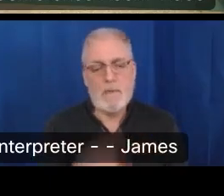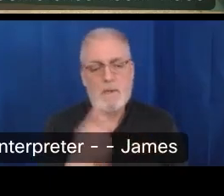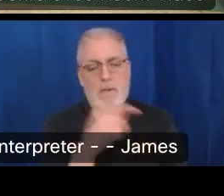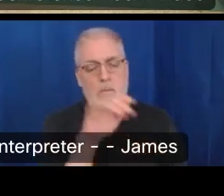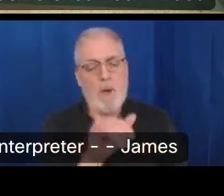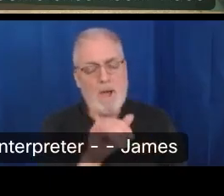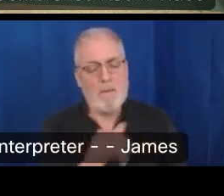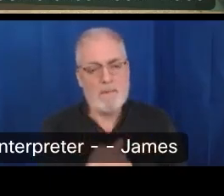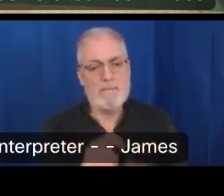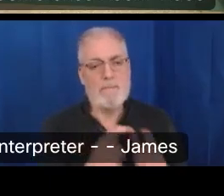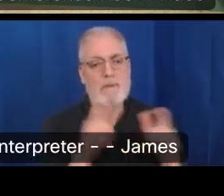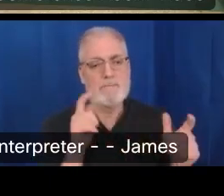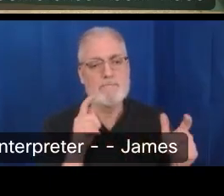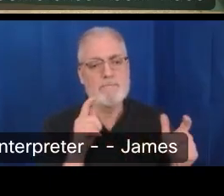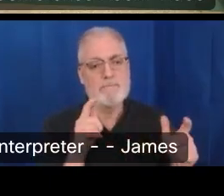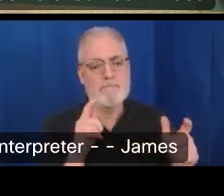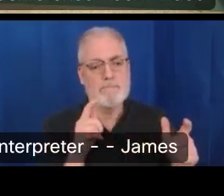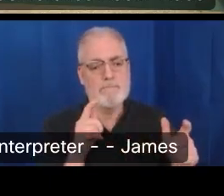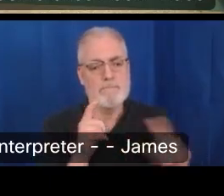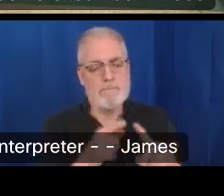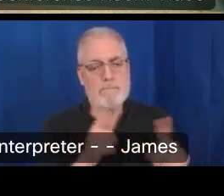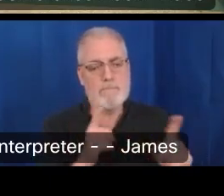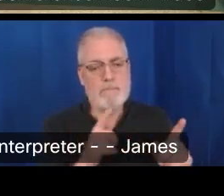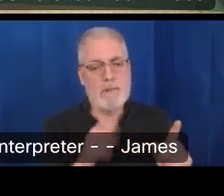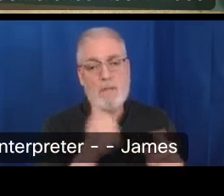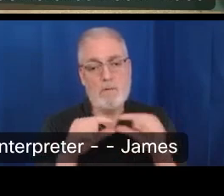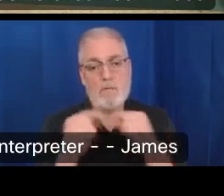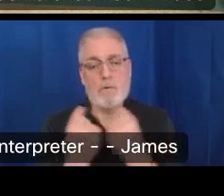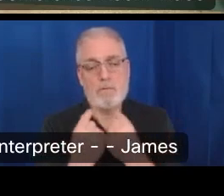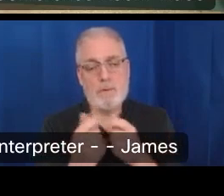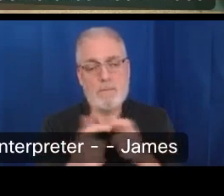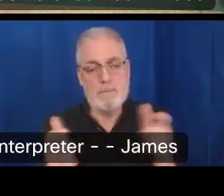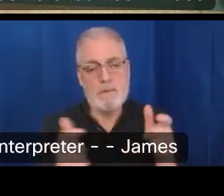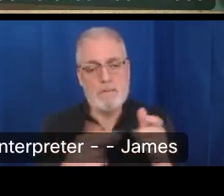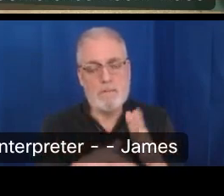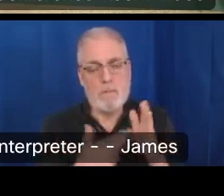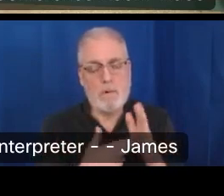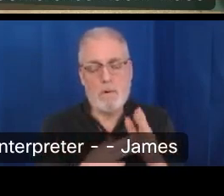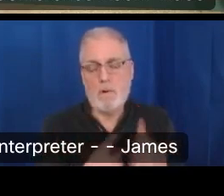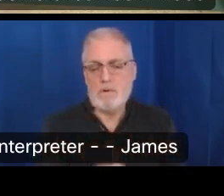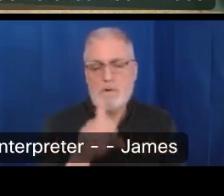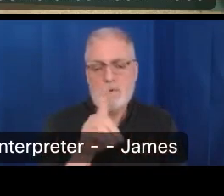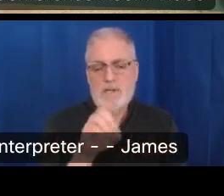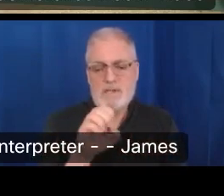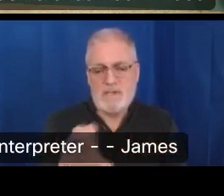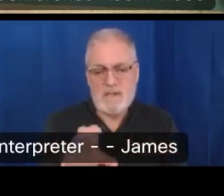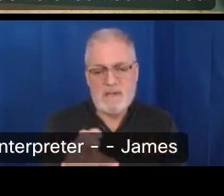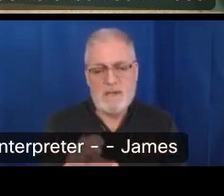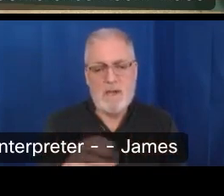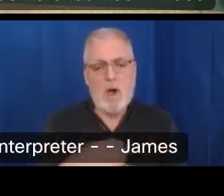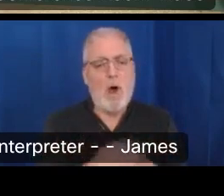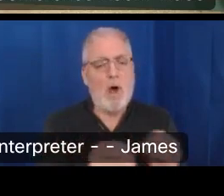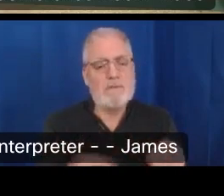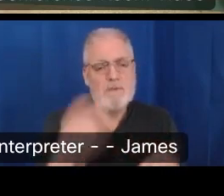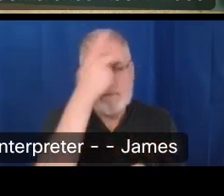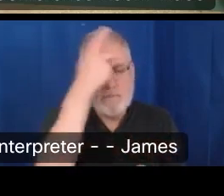other groups be a major part of that. And also too, the DEC, Office of Parks,